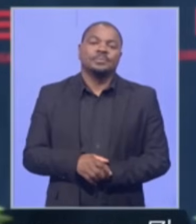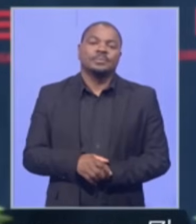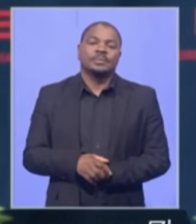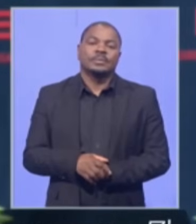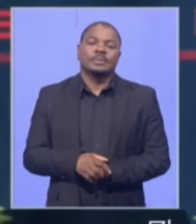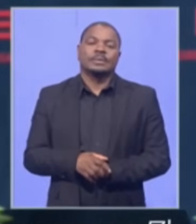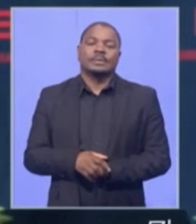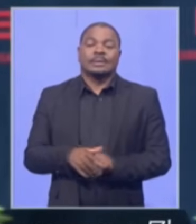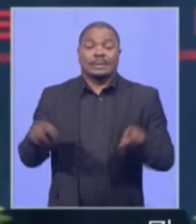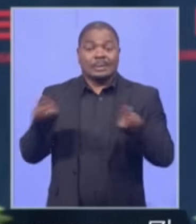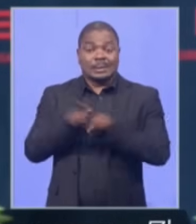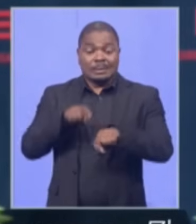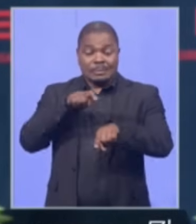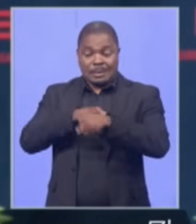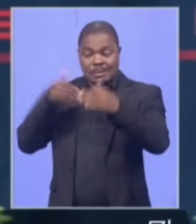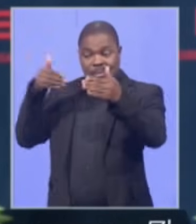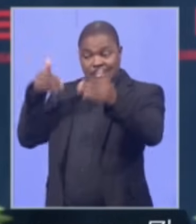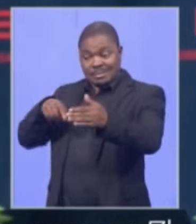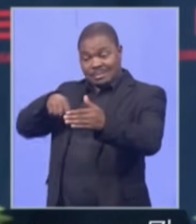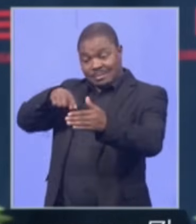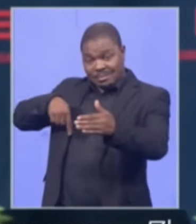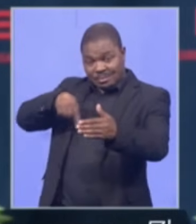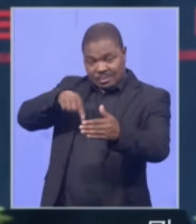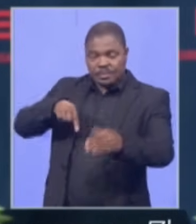In the same period, you also